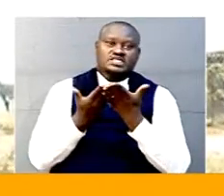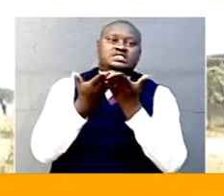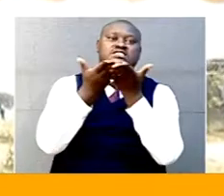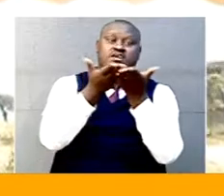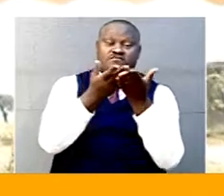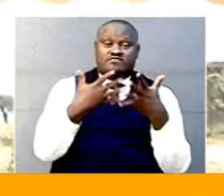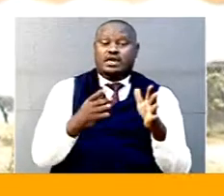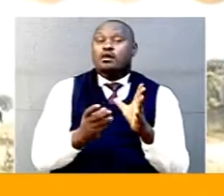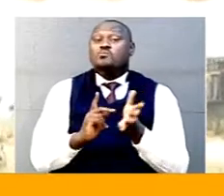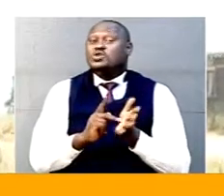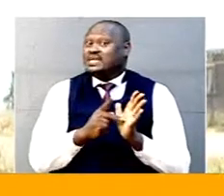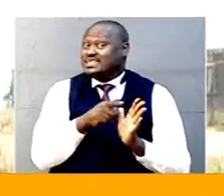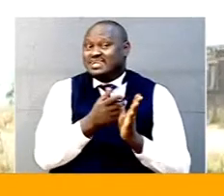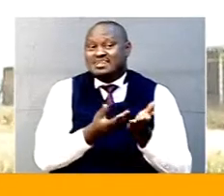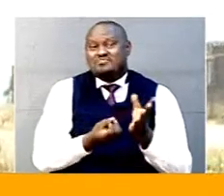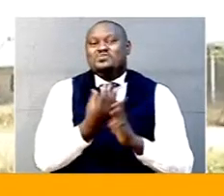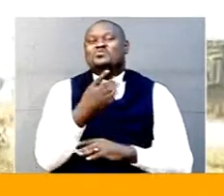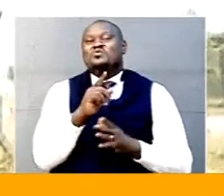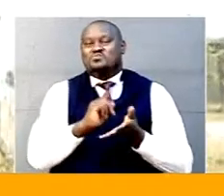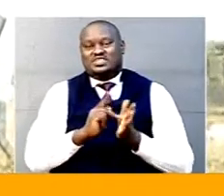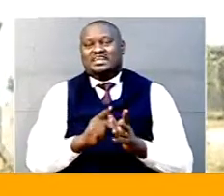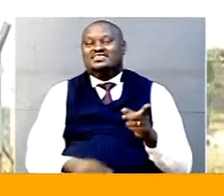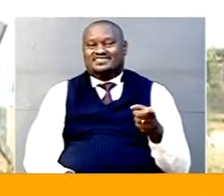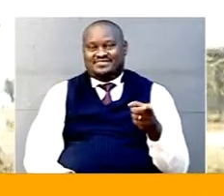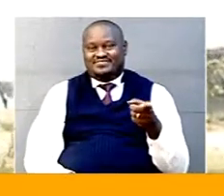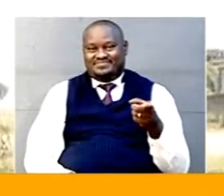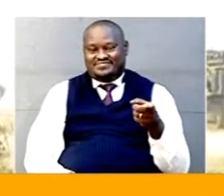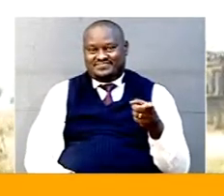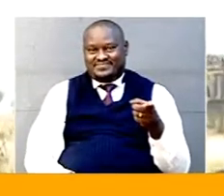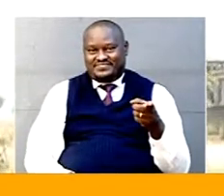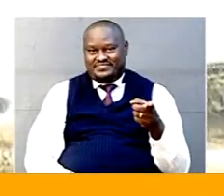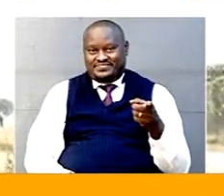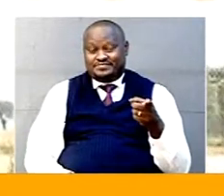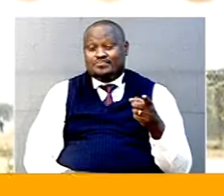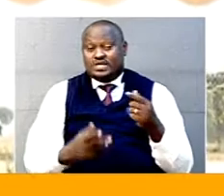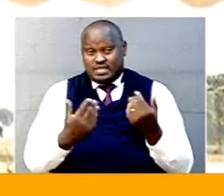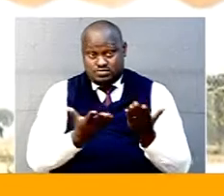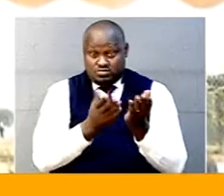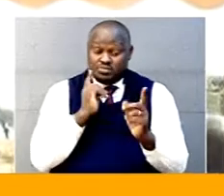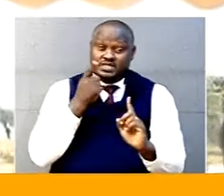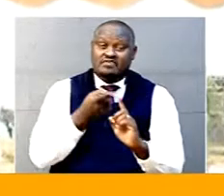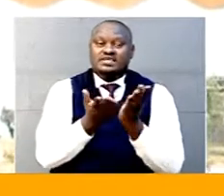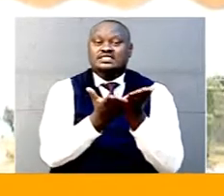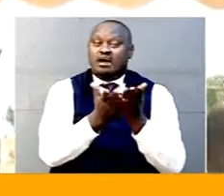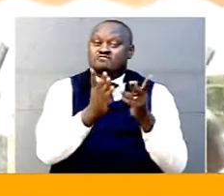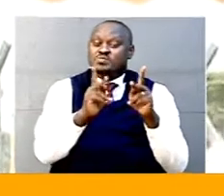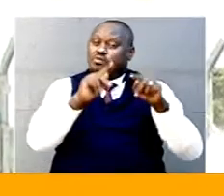project affected persons and the communities in the